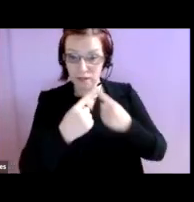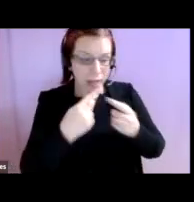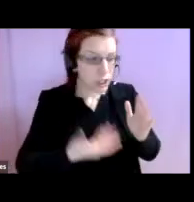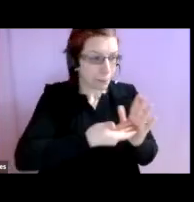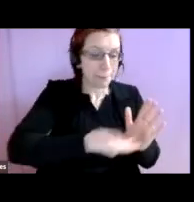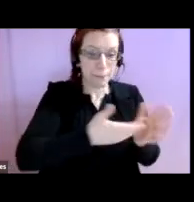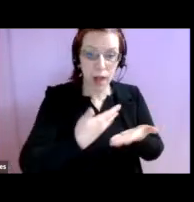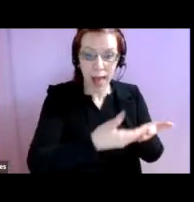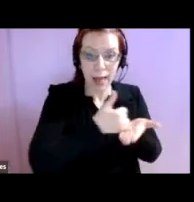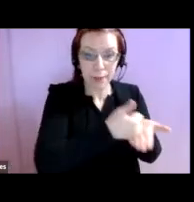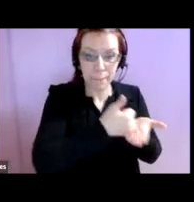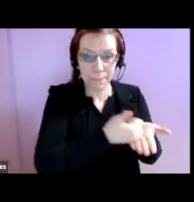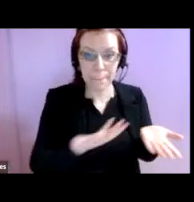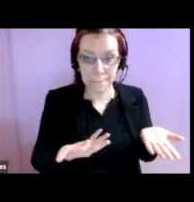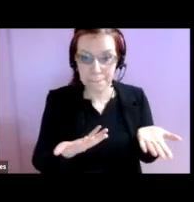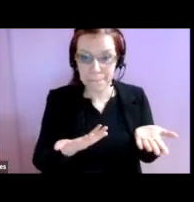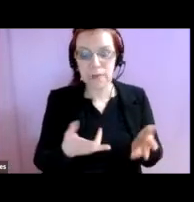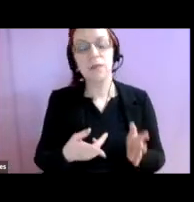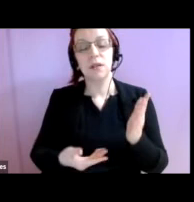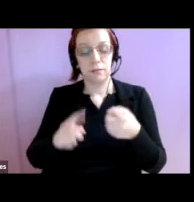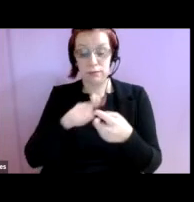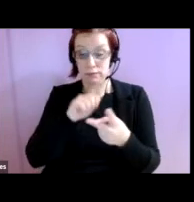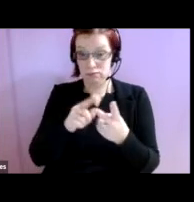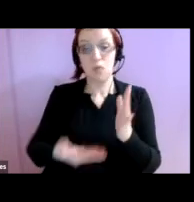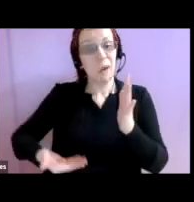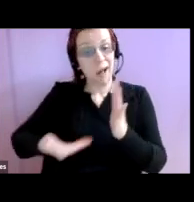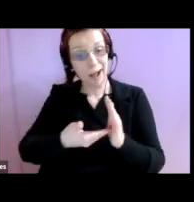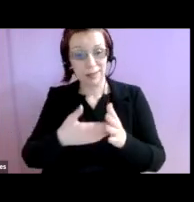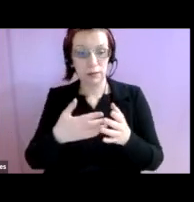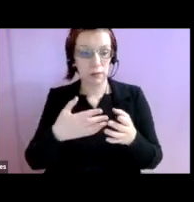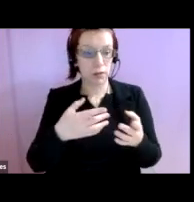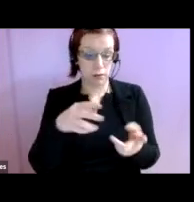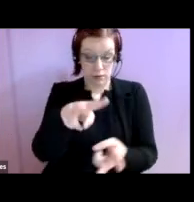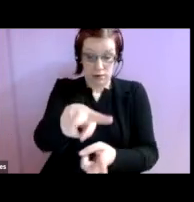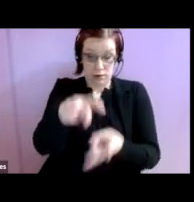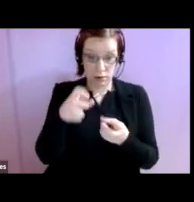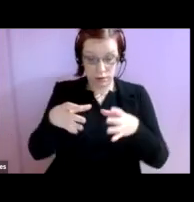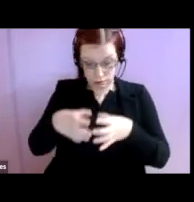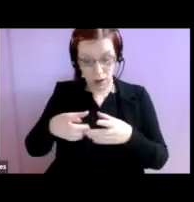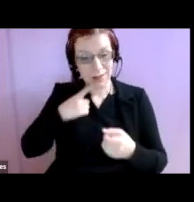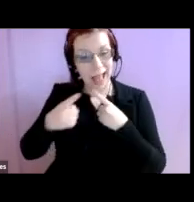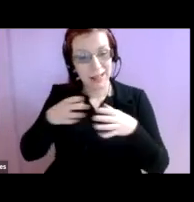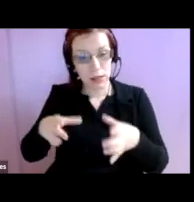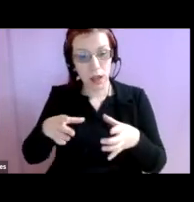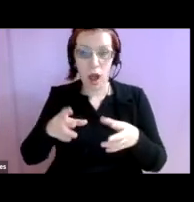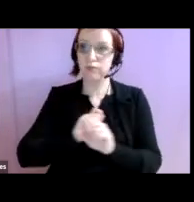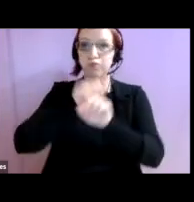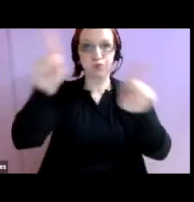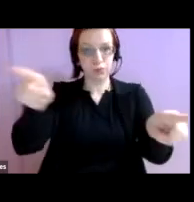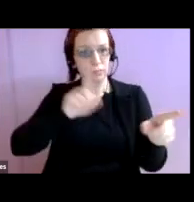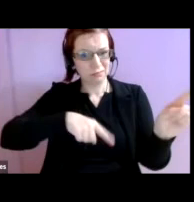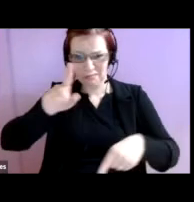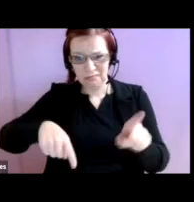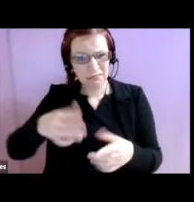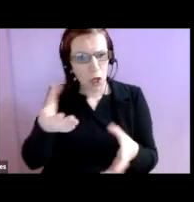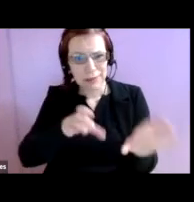instruments is also, again, done by a large collaboration. So much of the work that I will talk about today has